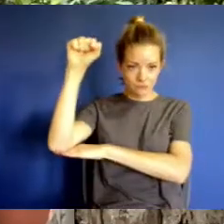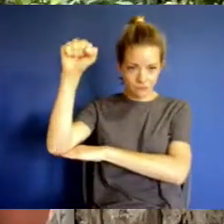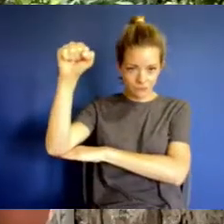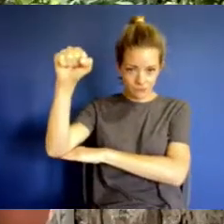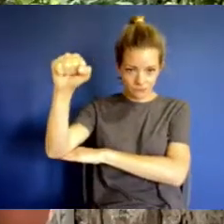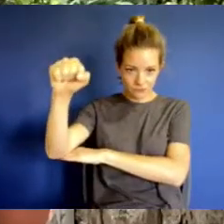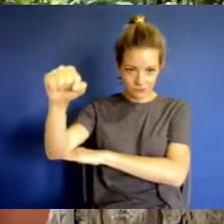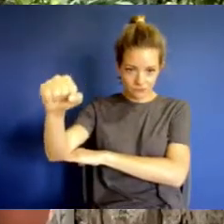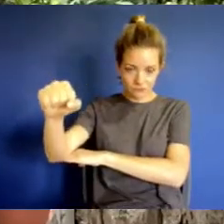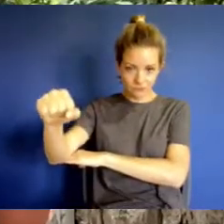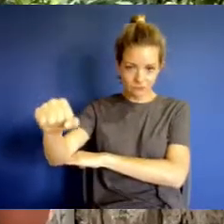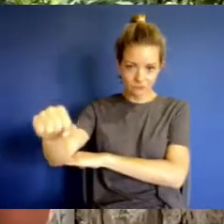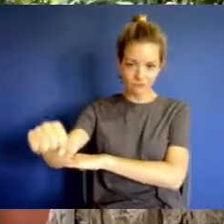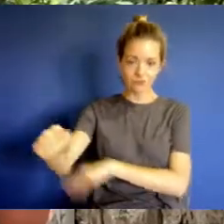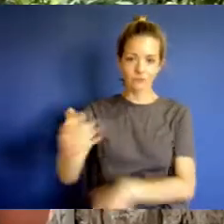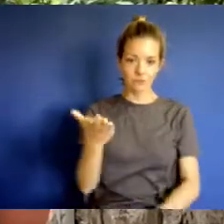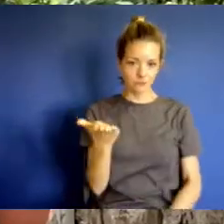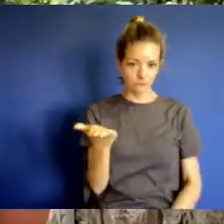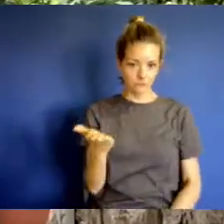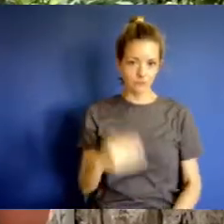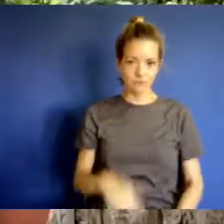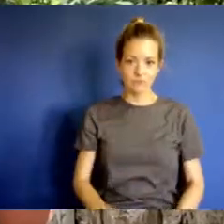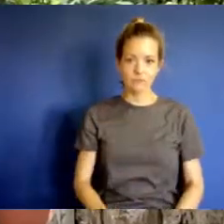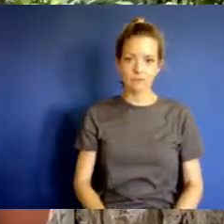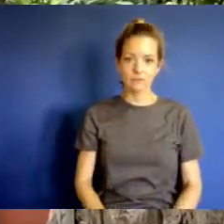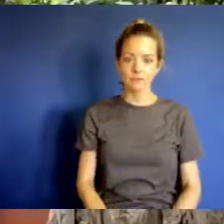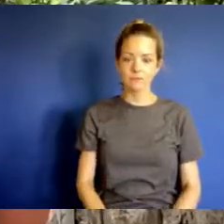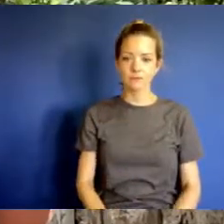and exhale, fold forwards.